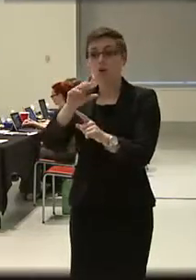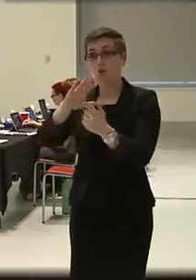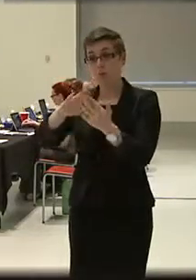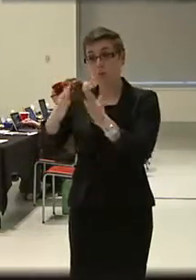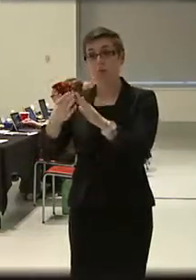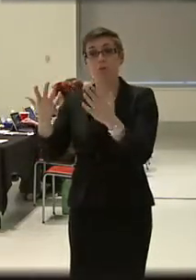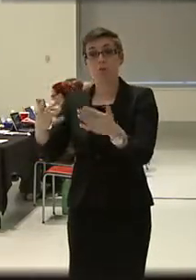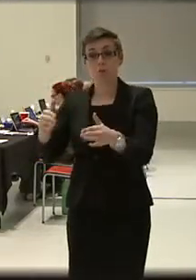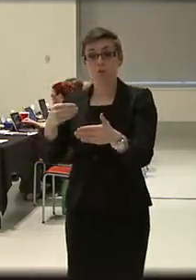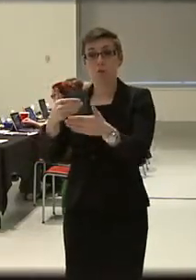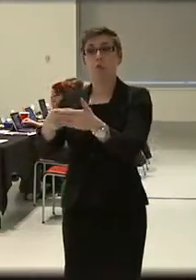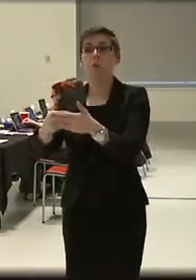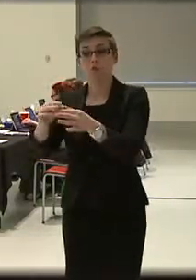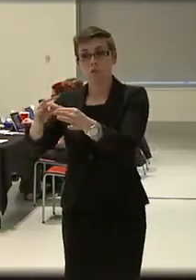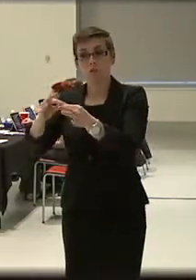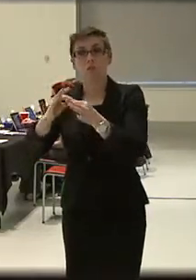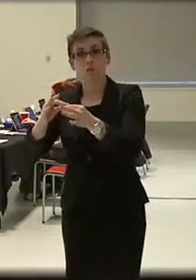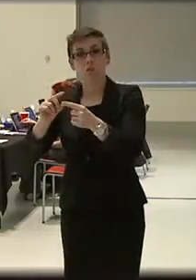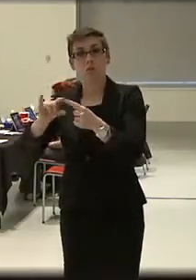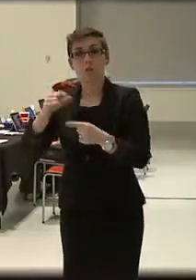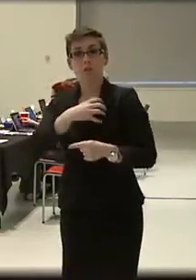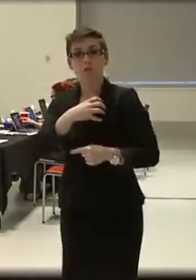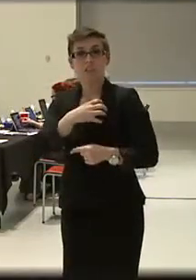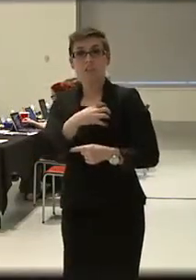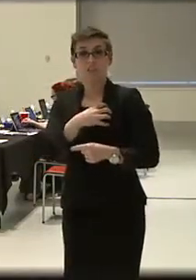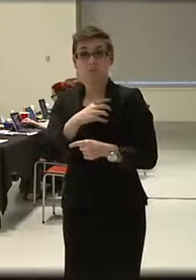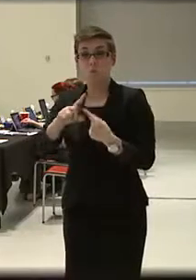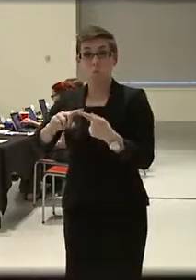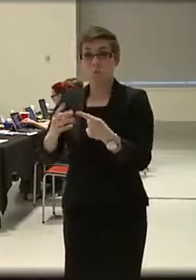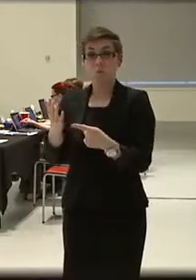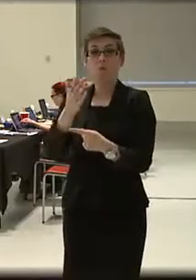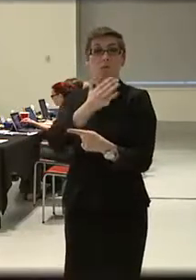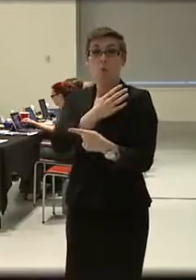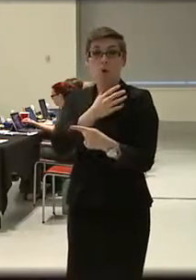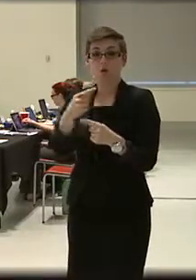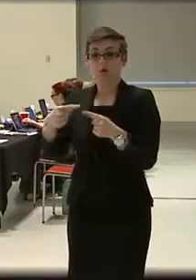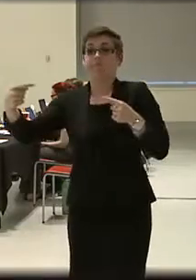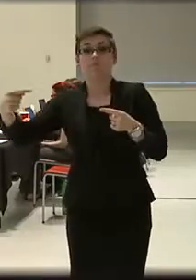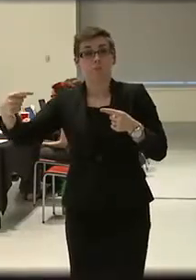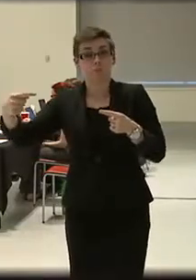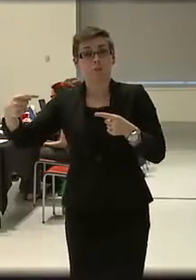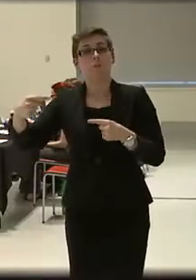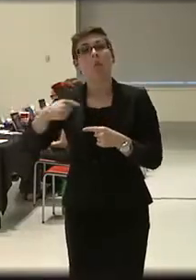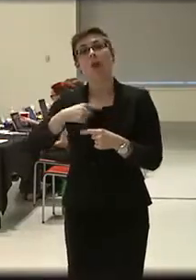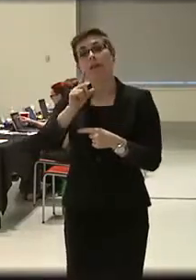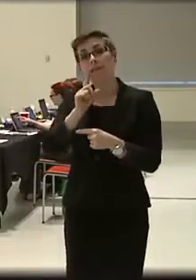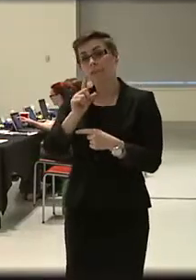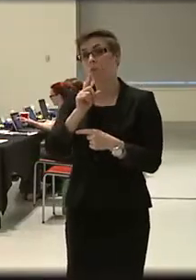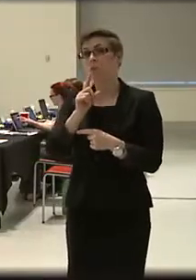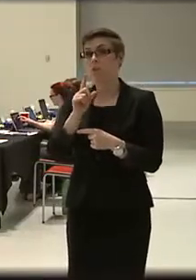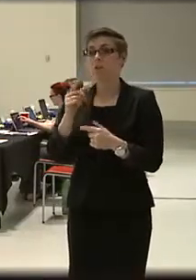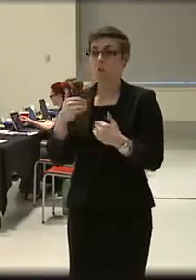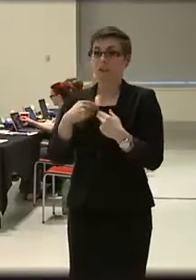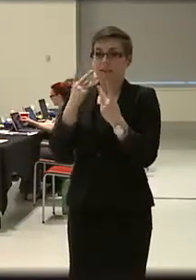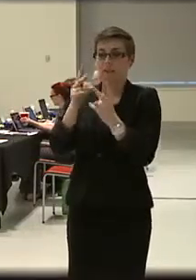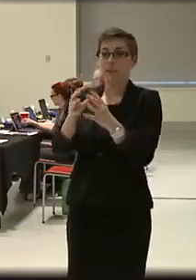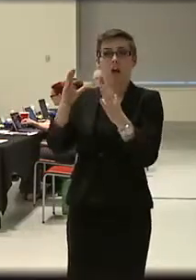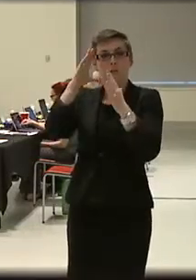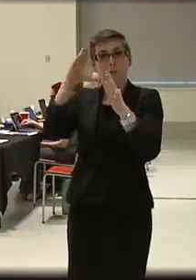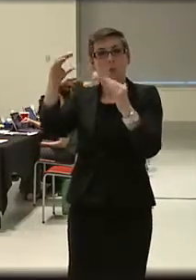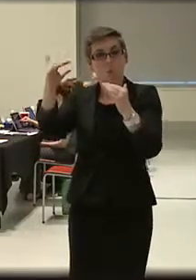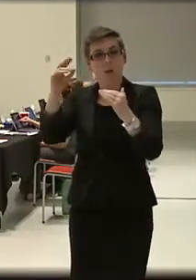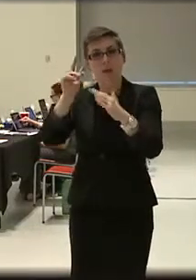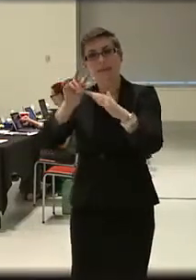they were at war. And I think it's extremely hopeful, extremely promising,